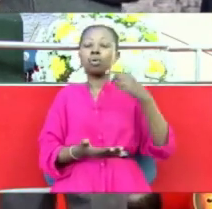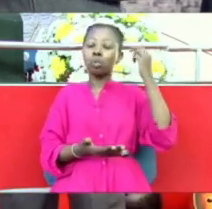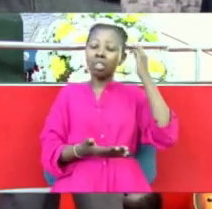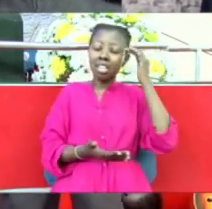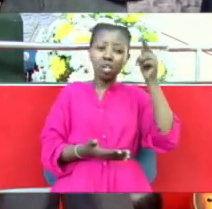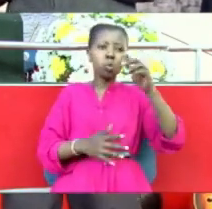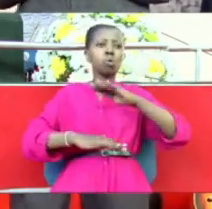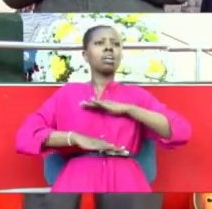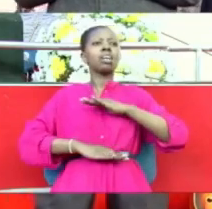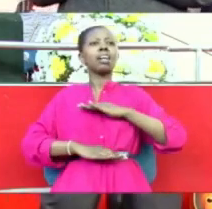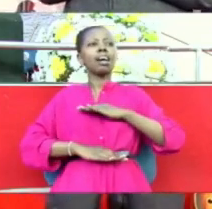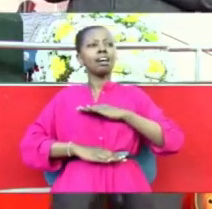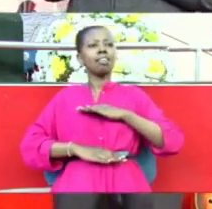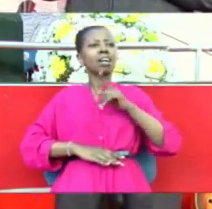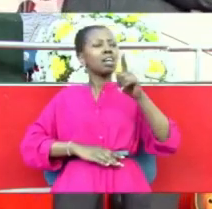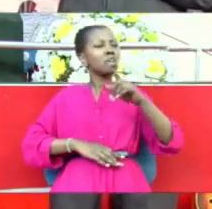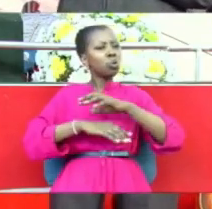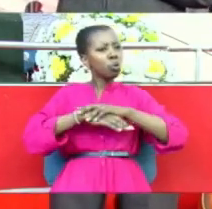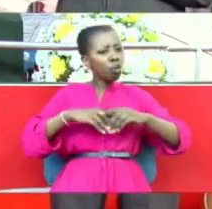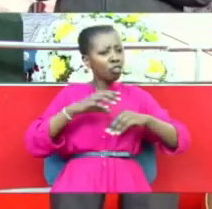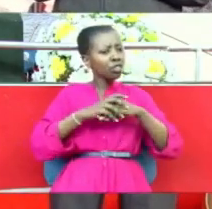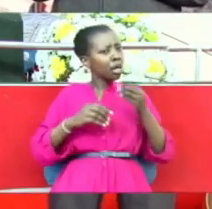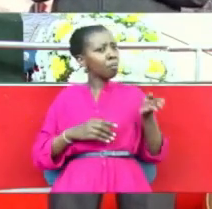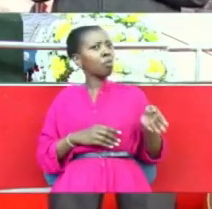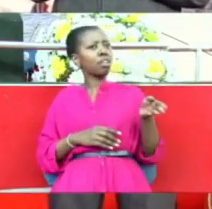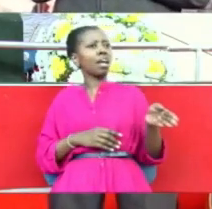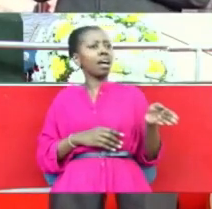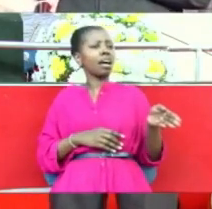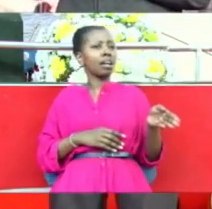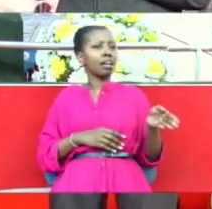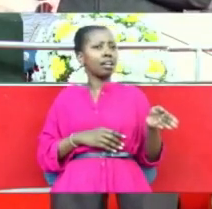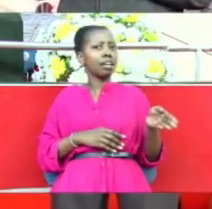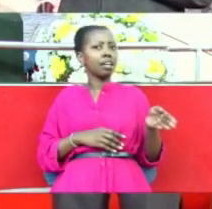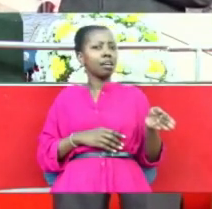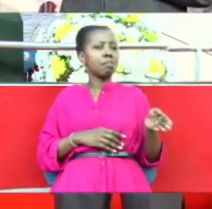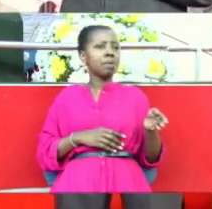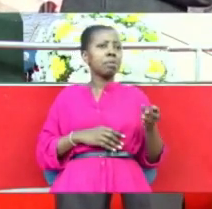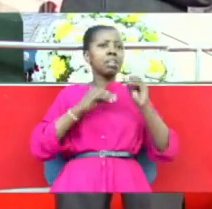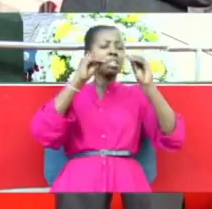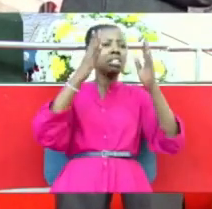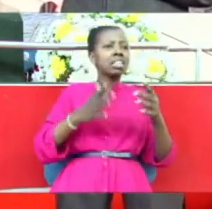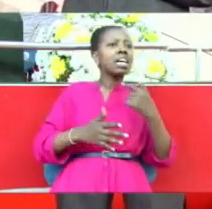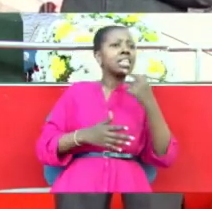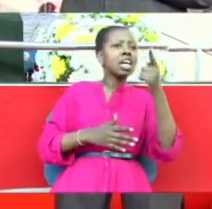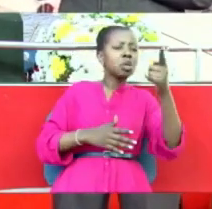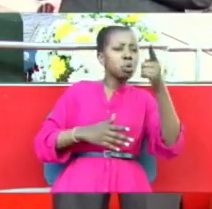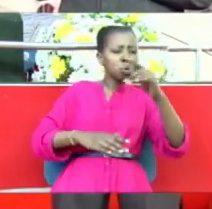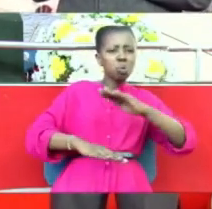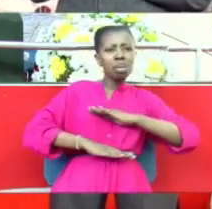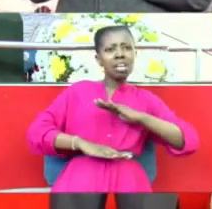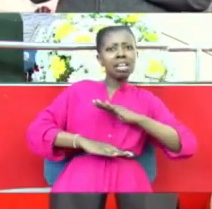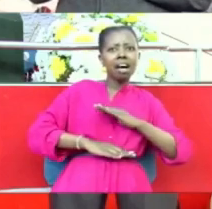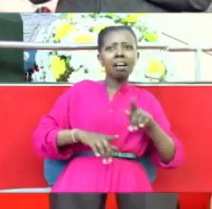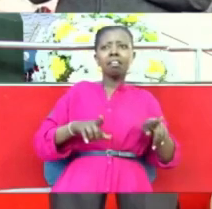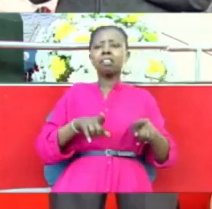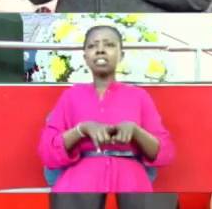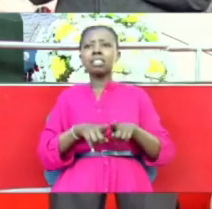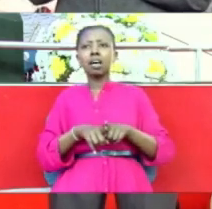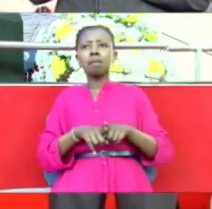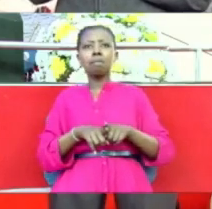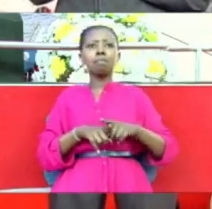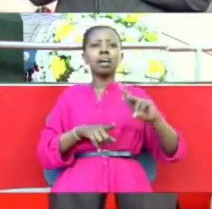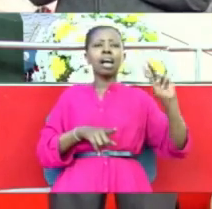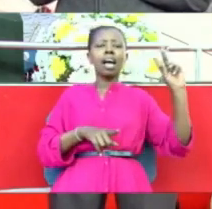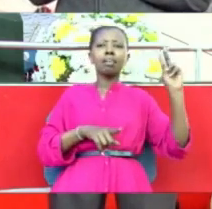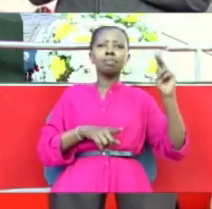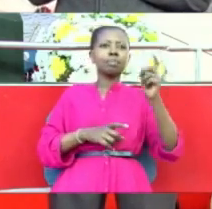Ukirukaruka. And you have comforted yourself, me, I'm okay because even the teacher told me I'm enough. Even the national body told me I'm enough.